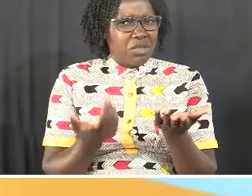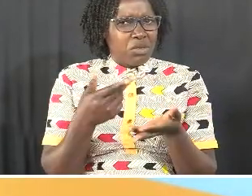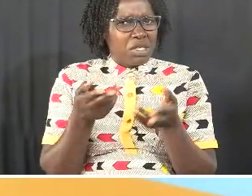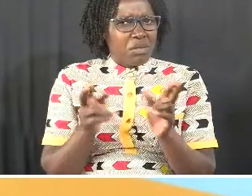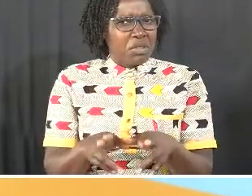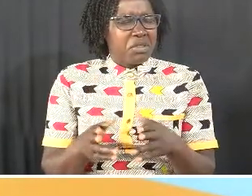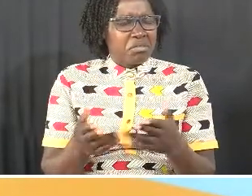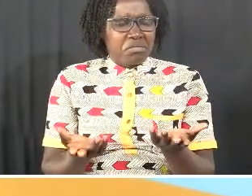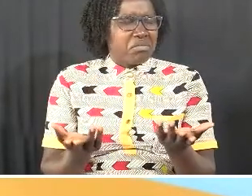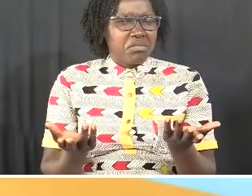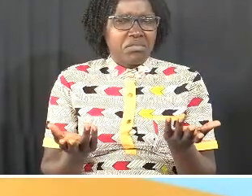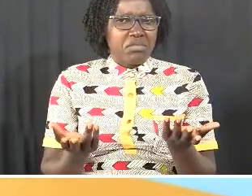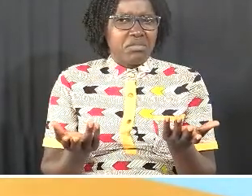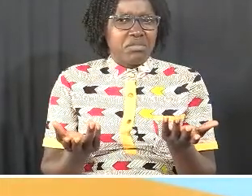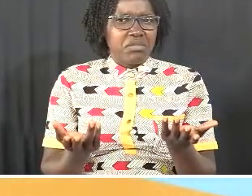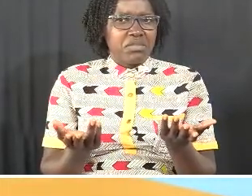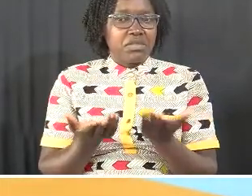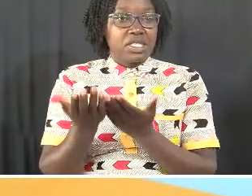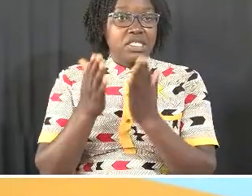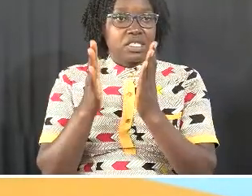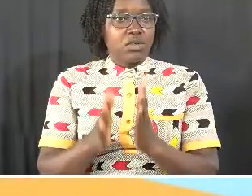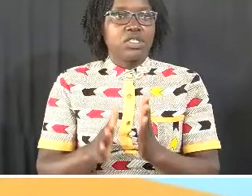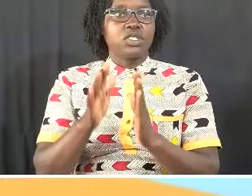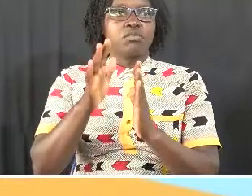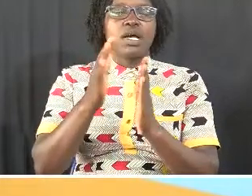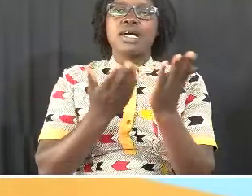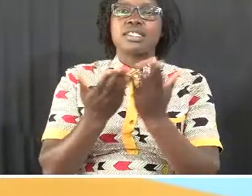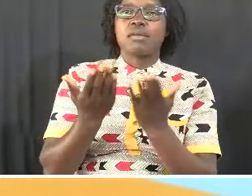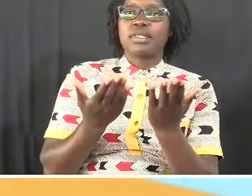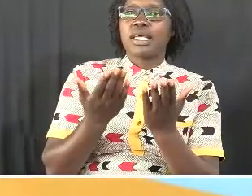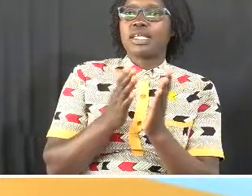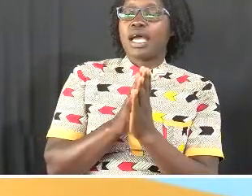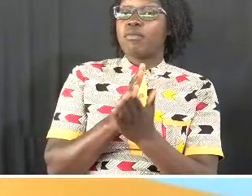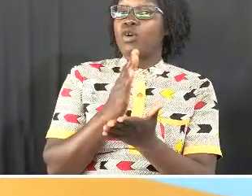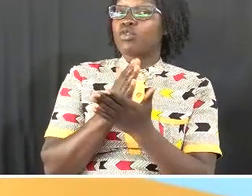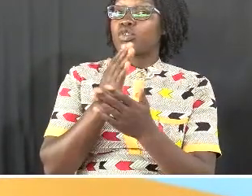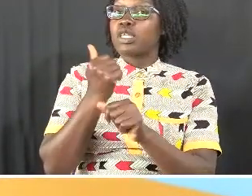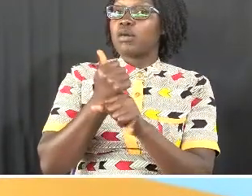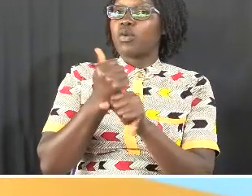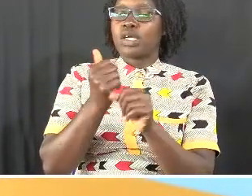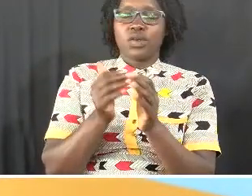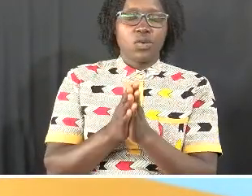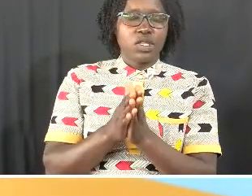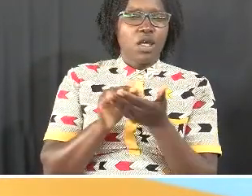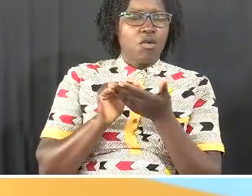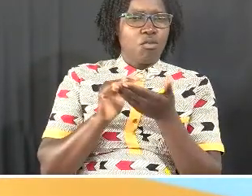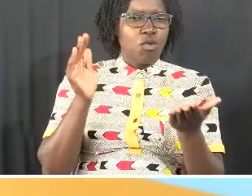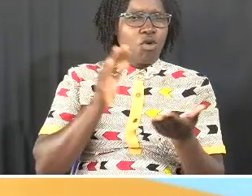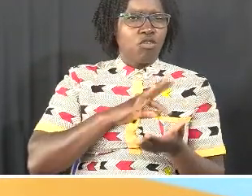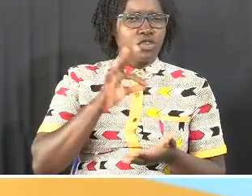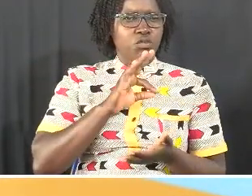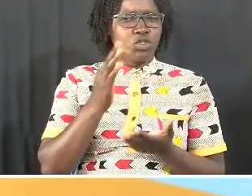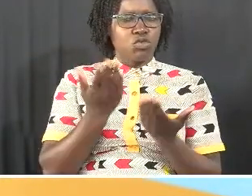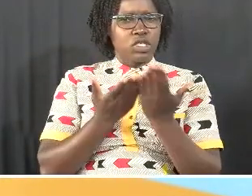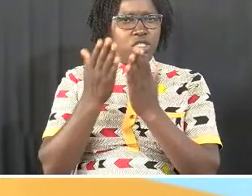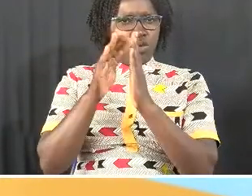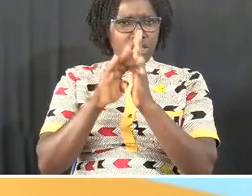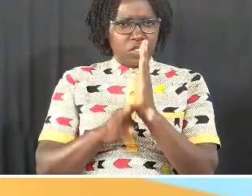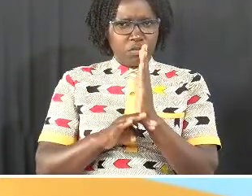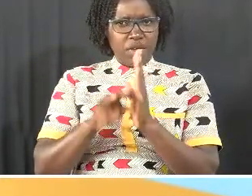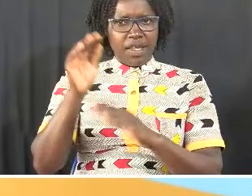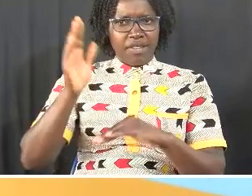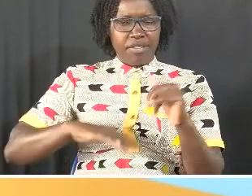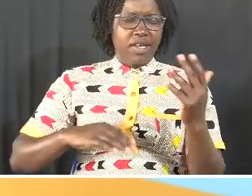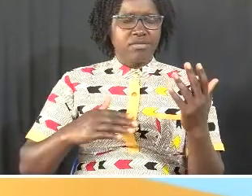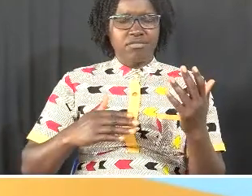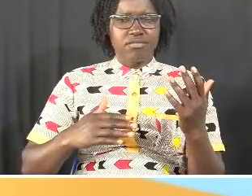happening? Today is our stewardship Sabbath, and I'm dealing with more of spiritual stewardship